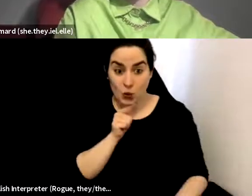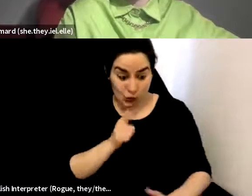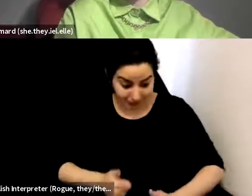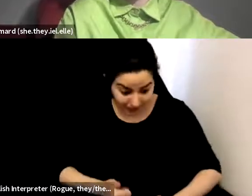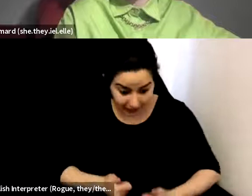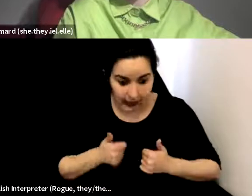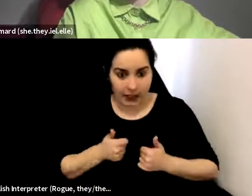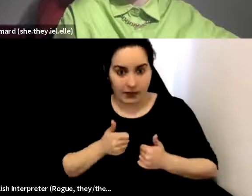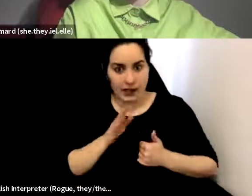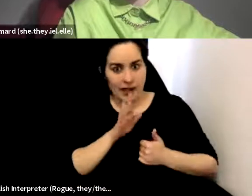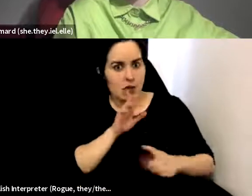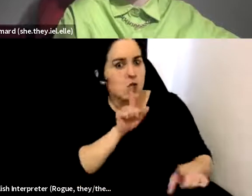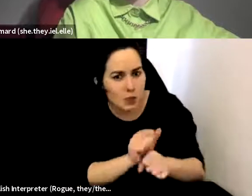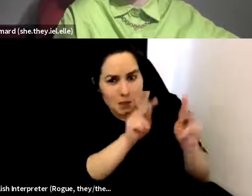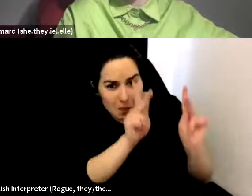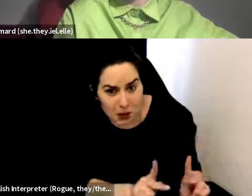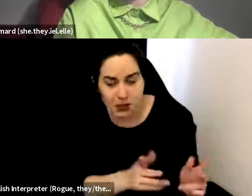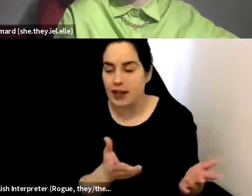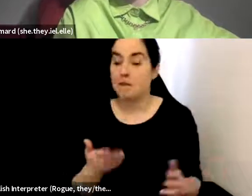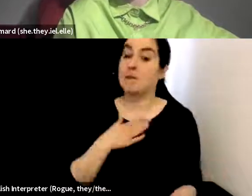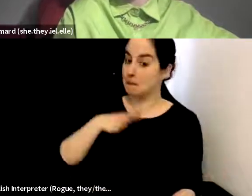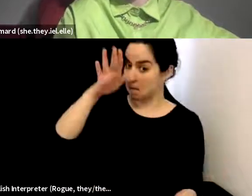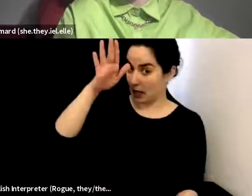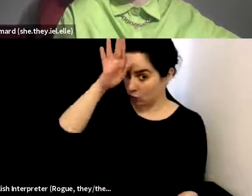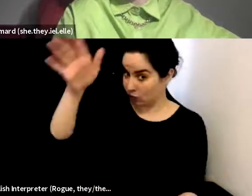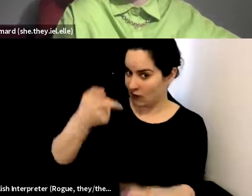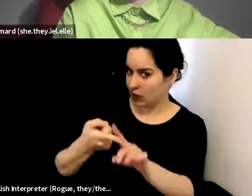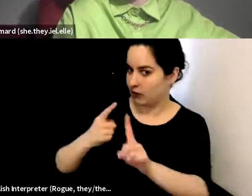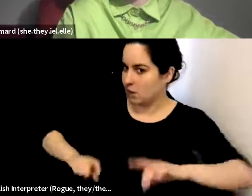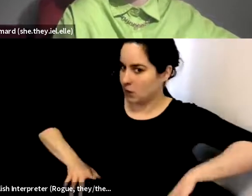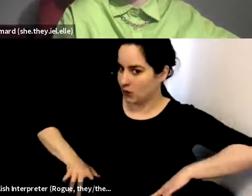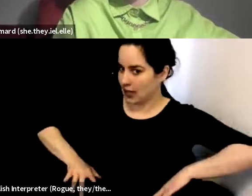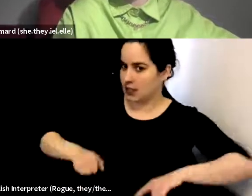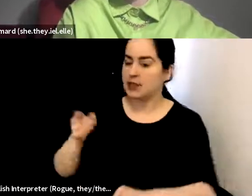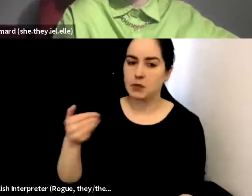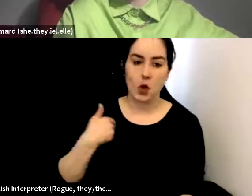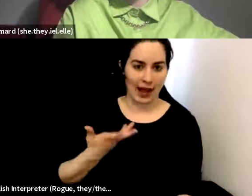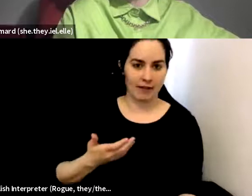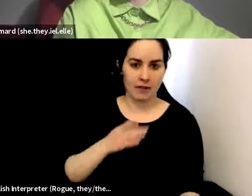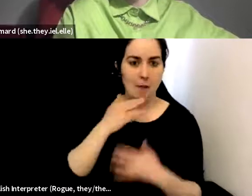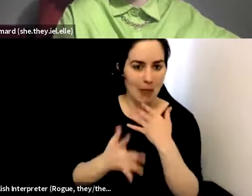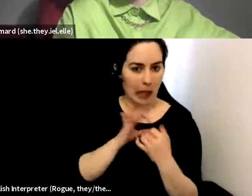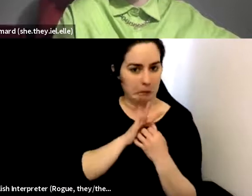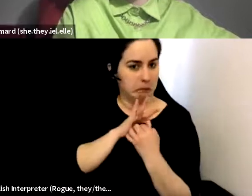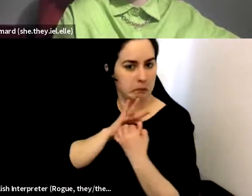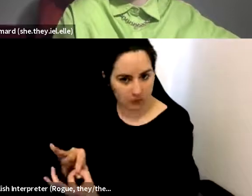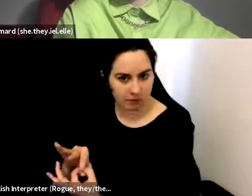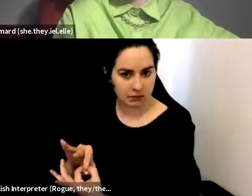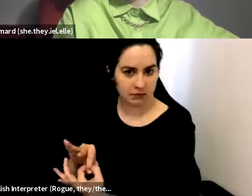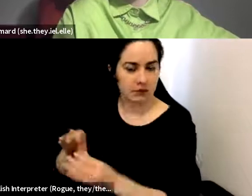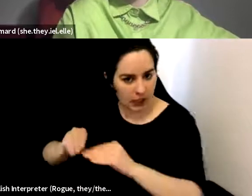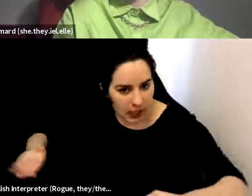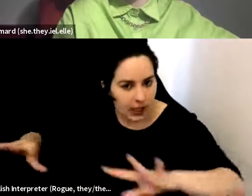Newfoundland, my grandfather was from Newfoundland, so I had blood ties to the land. But I